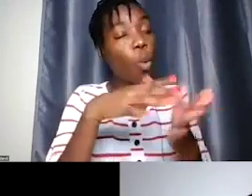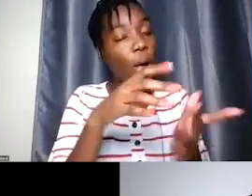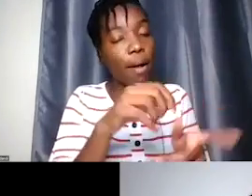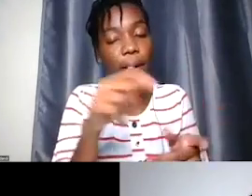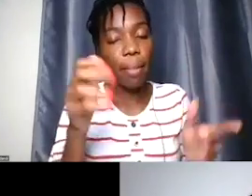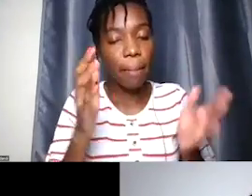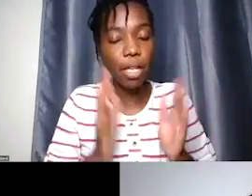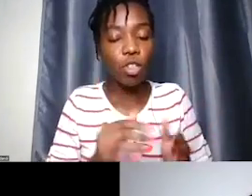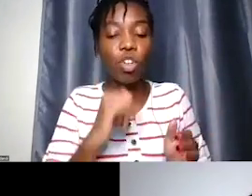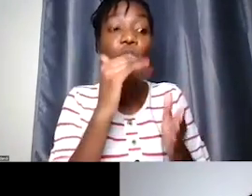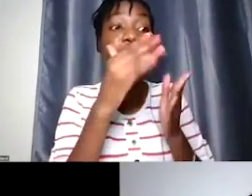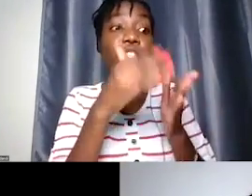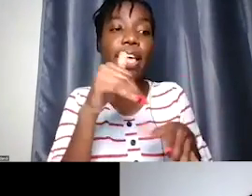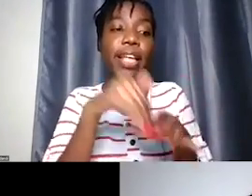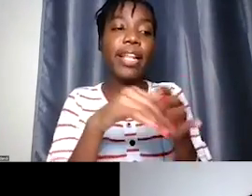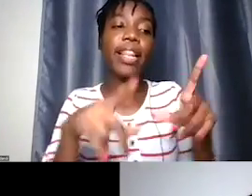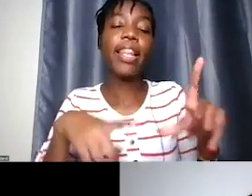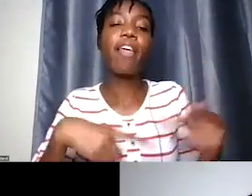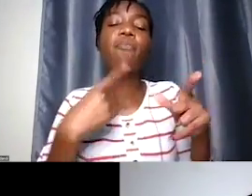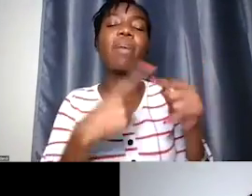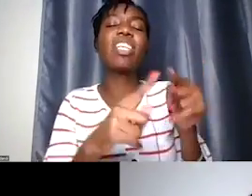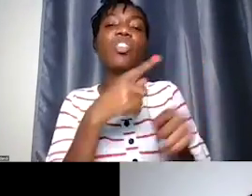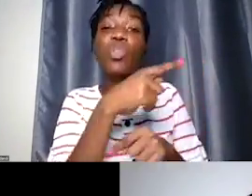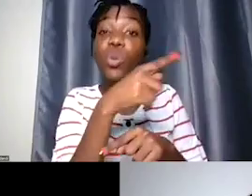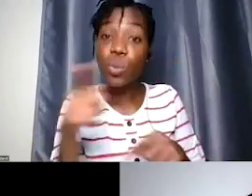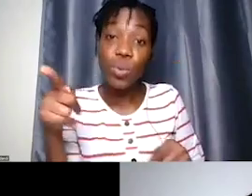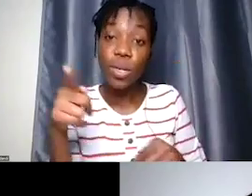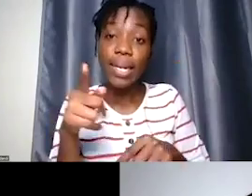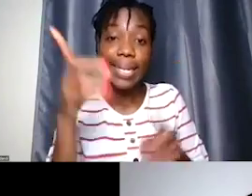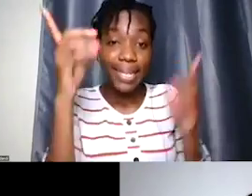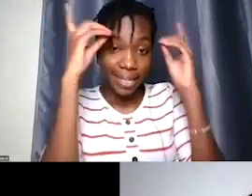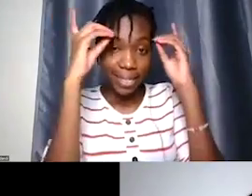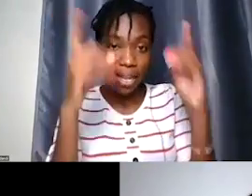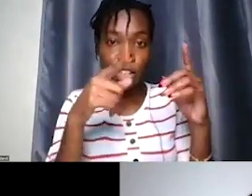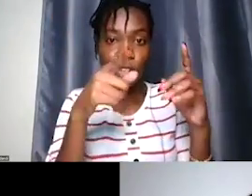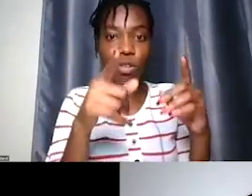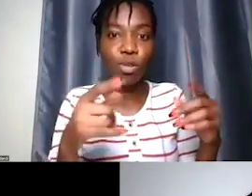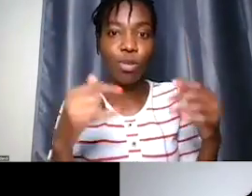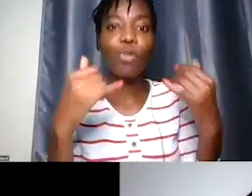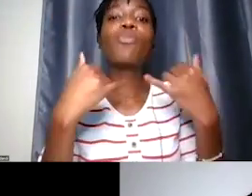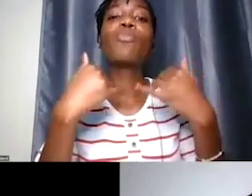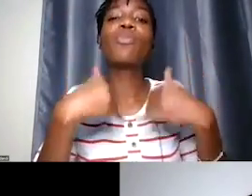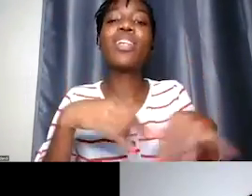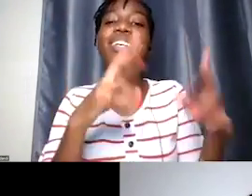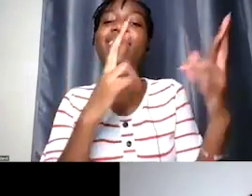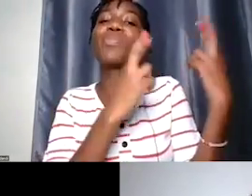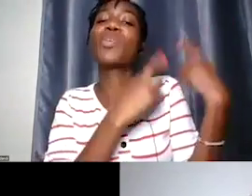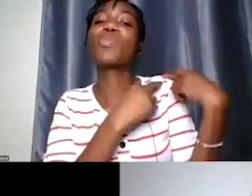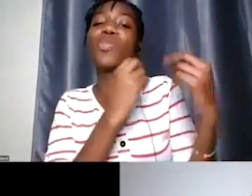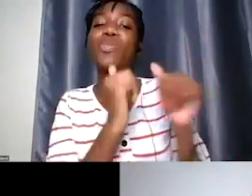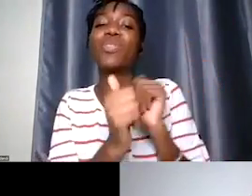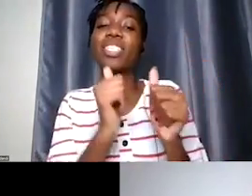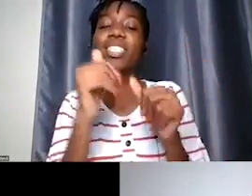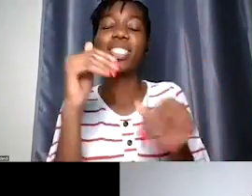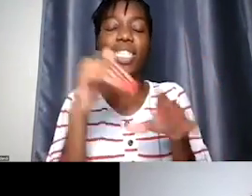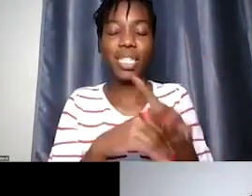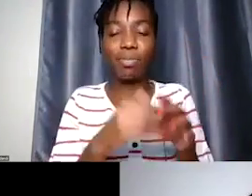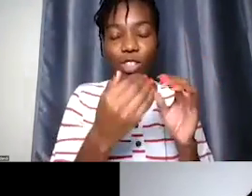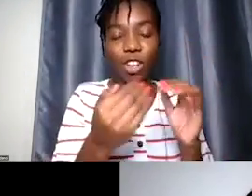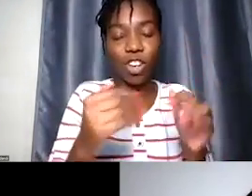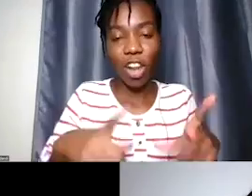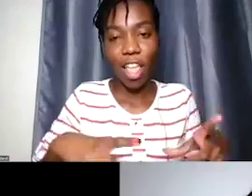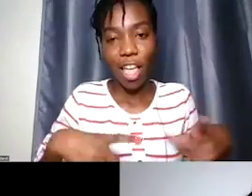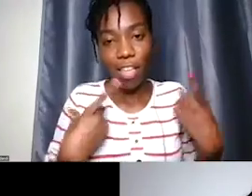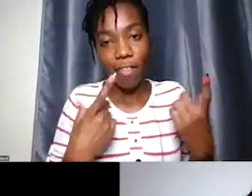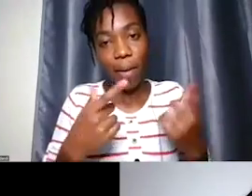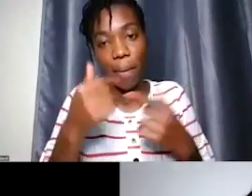it's you who has to decide what role you're playing in that child's life. So you can actually promise yourself that you're going